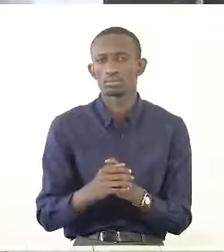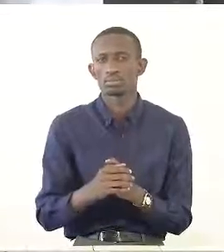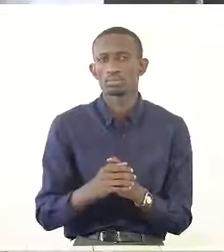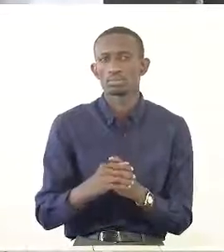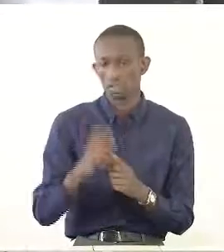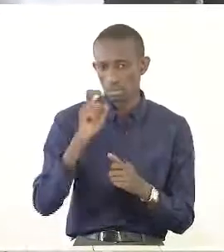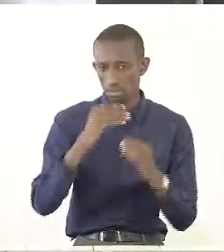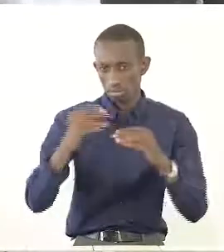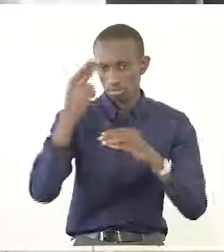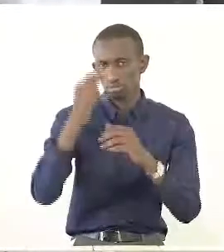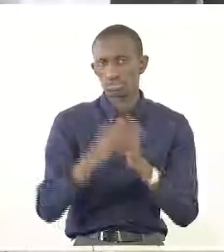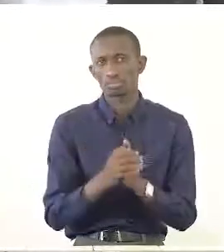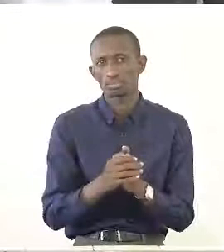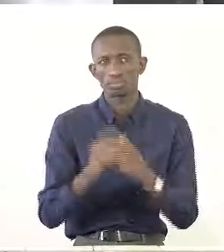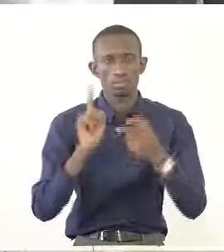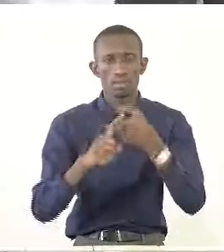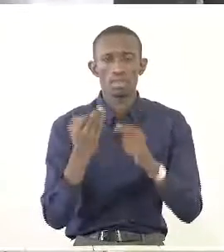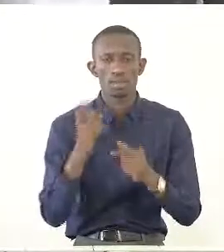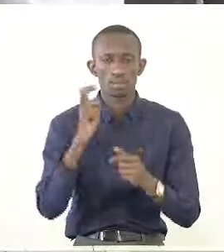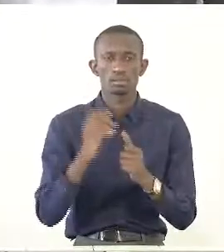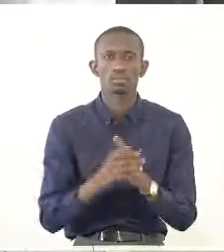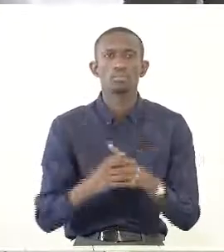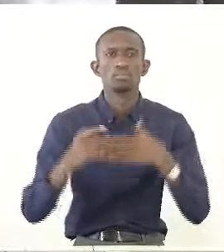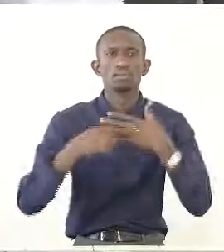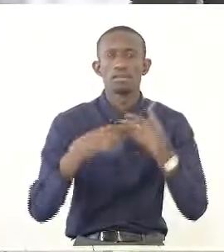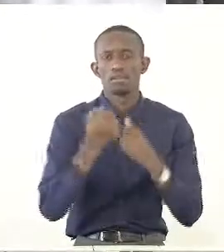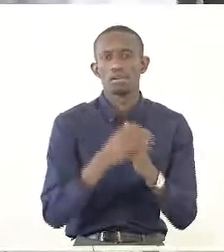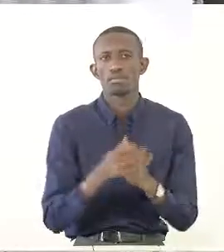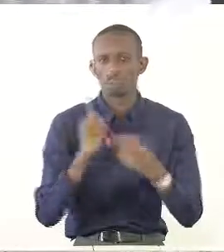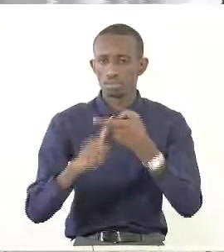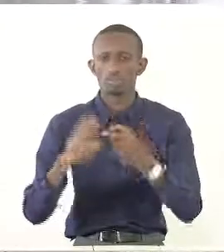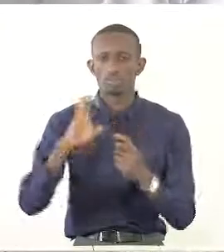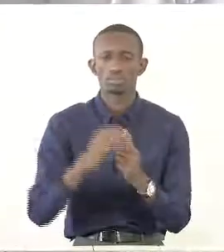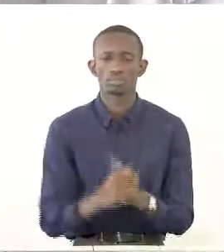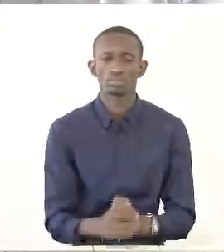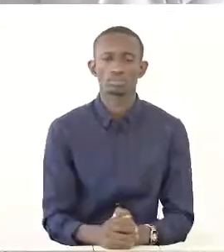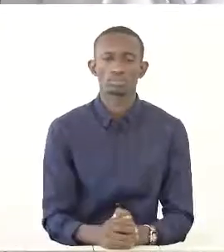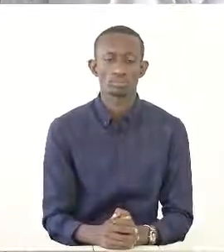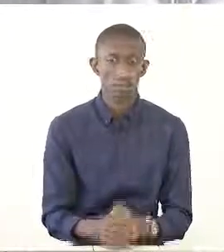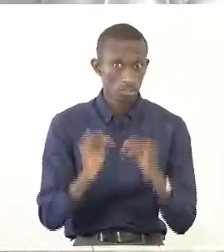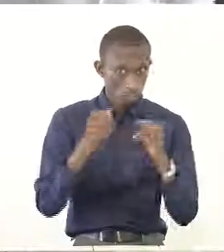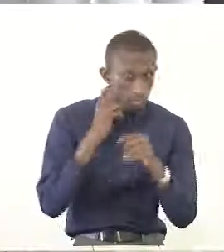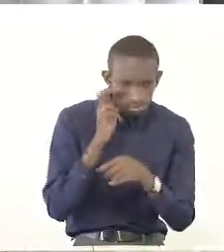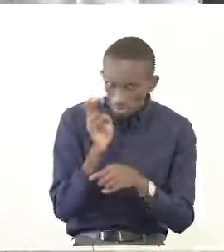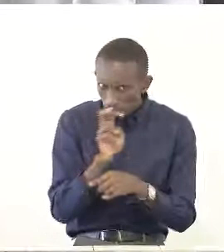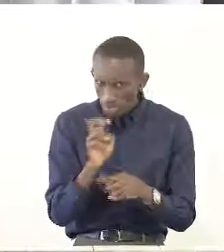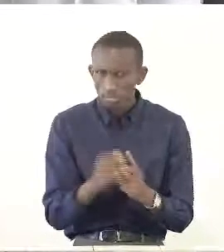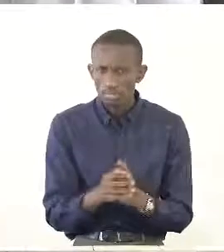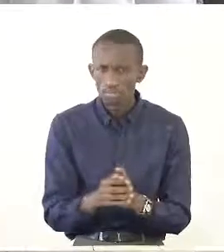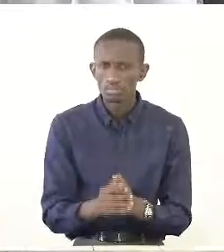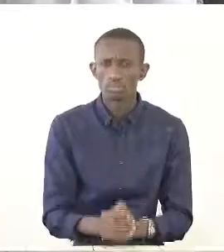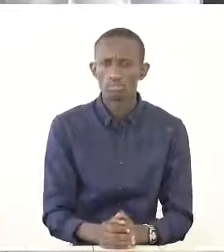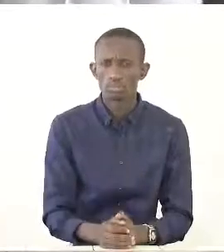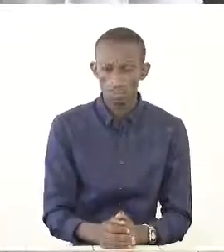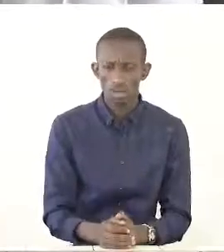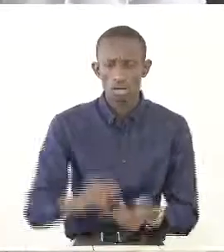squared plus 3x minus 5 plus c. And you observe this function, it means that